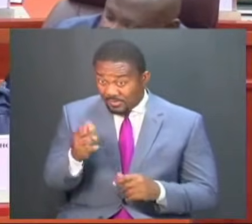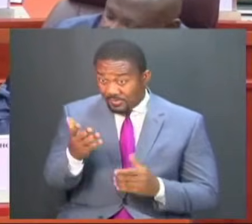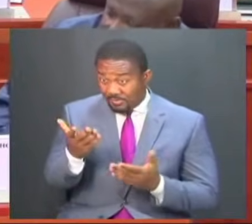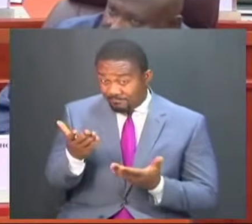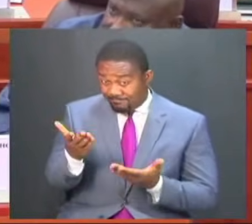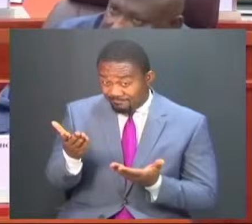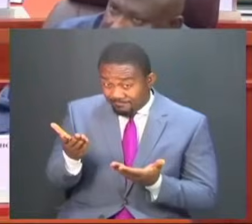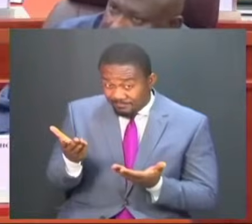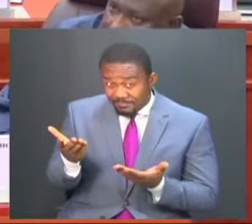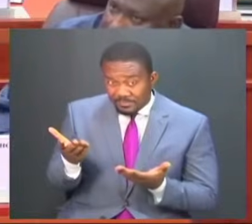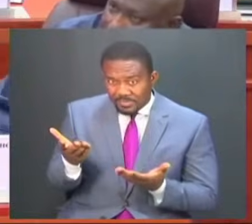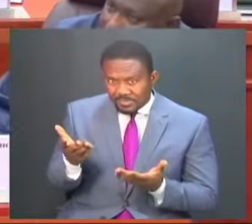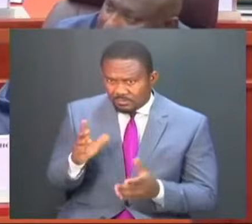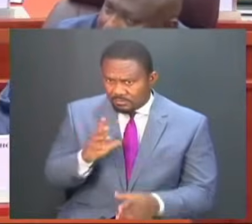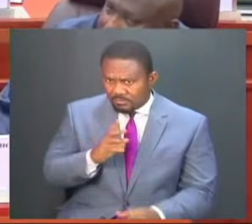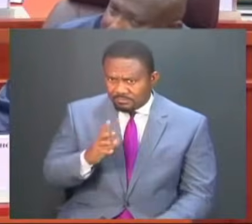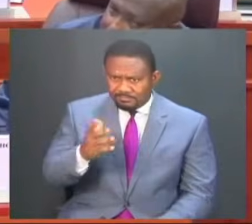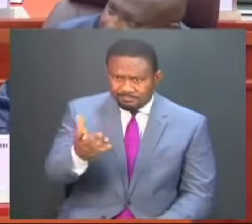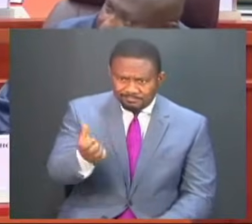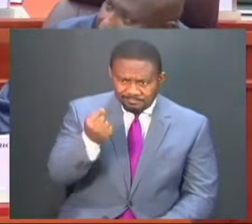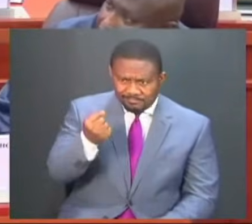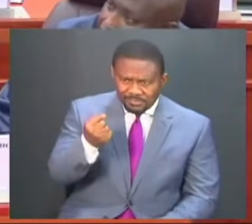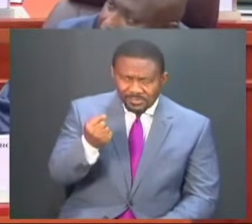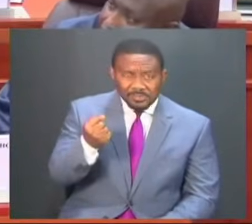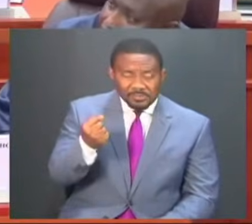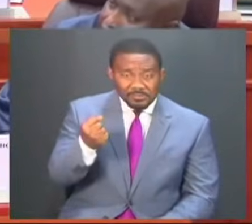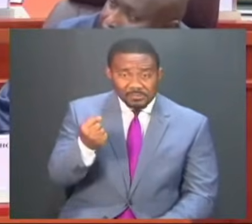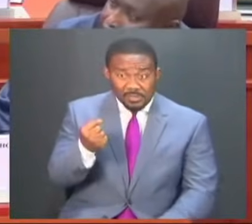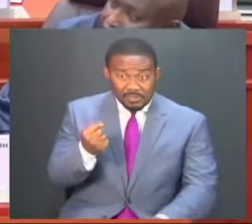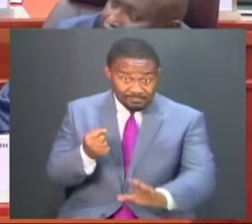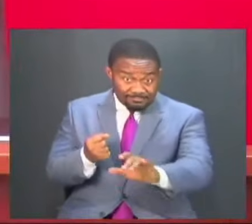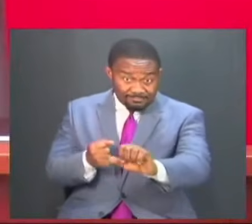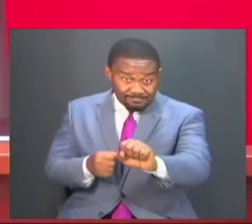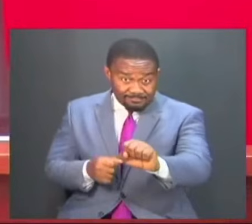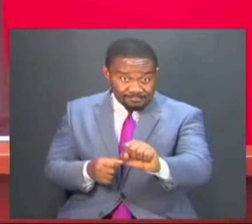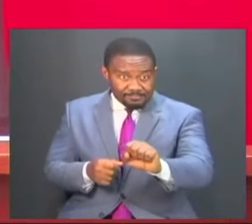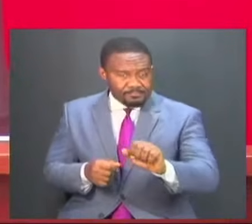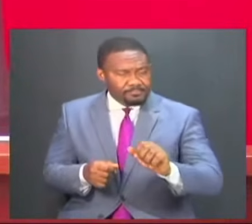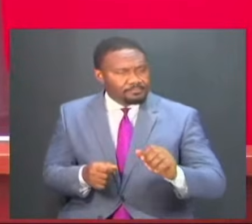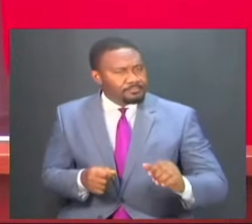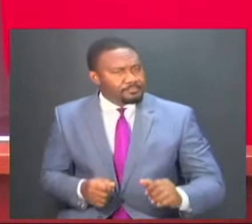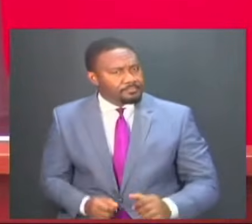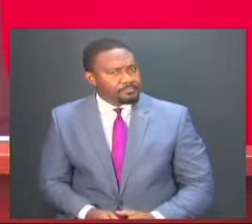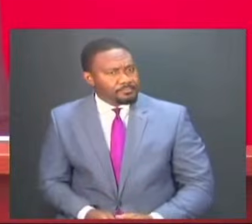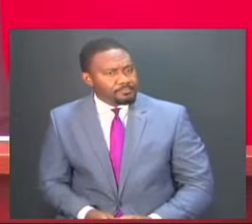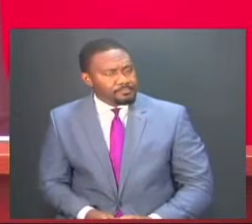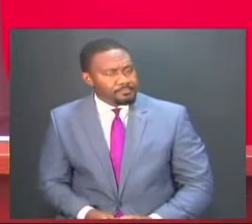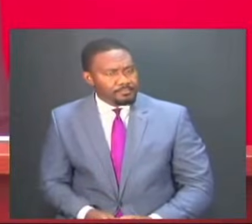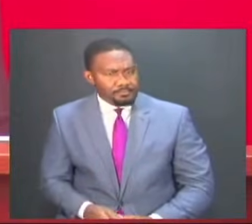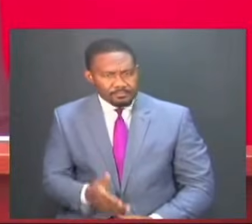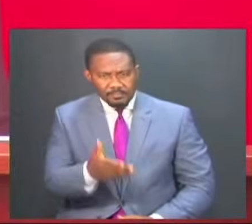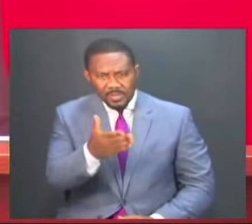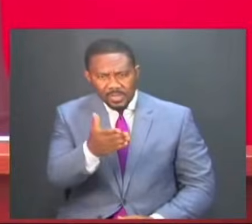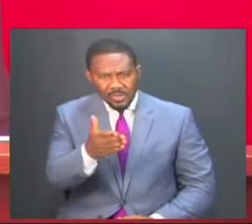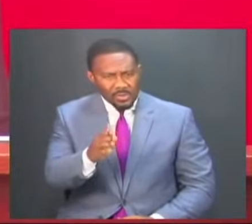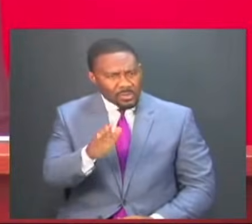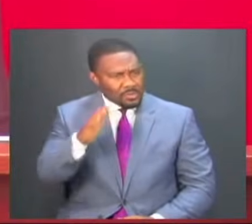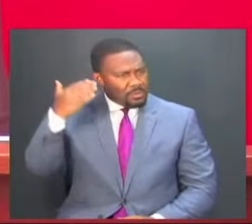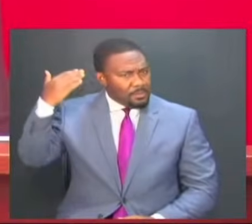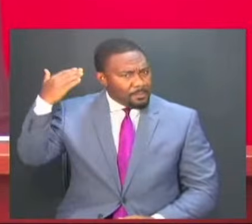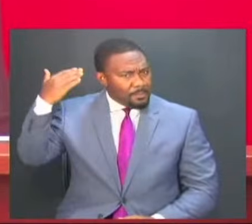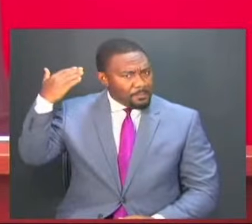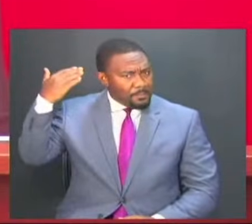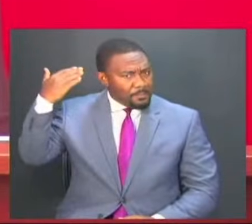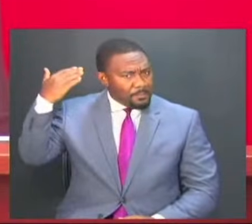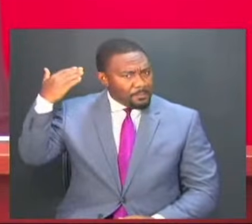find expression. The Honorable usage Chief Whip, of- hold it. Honorable member, why are you turning your back to the maize?